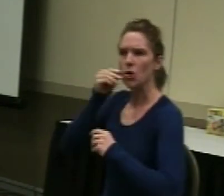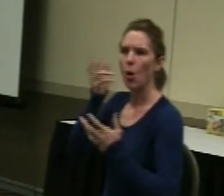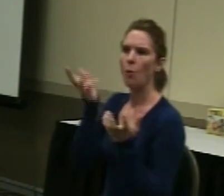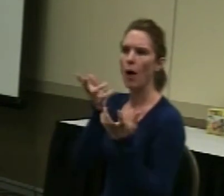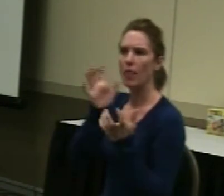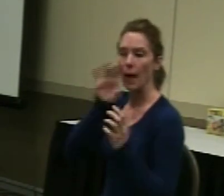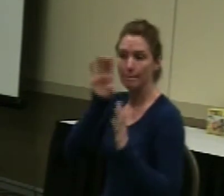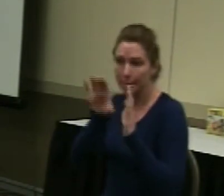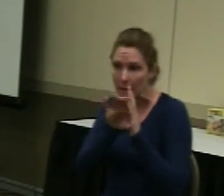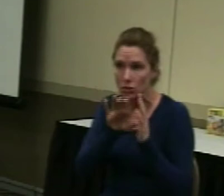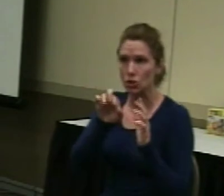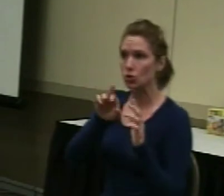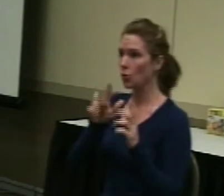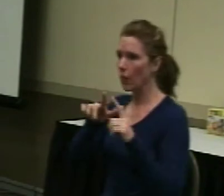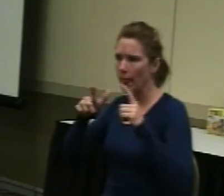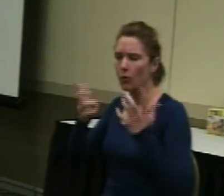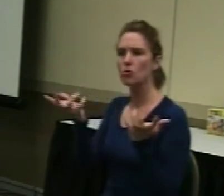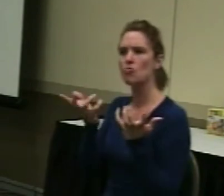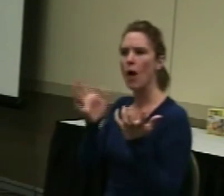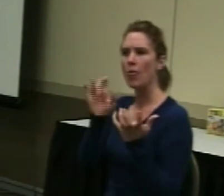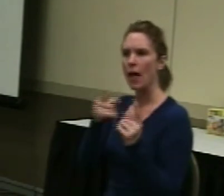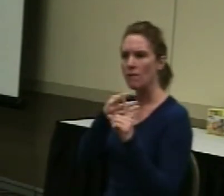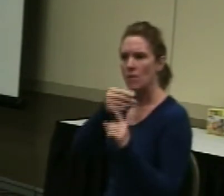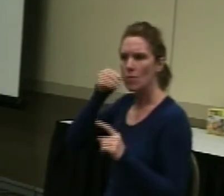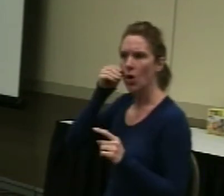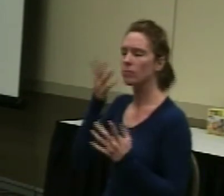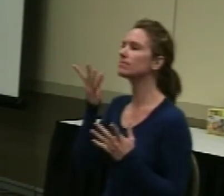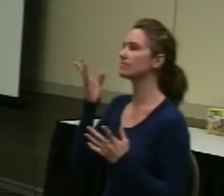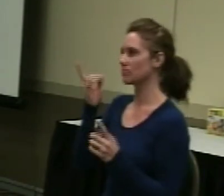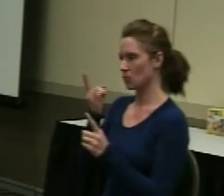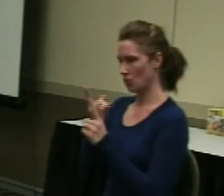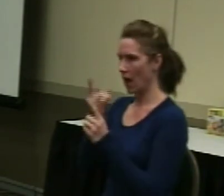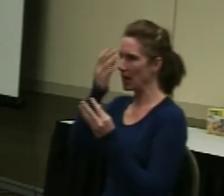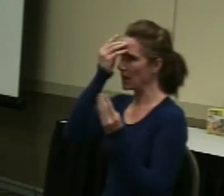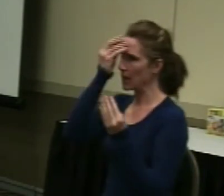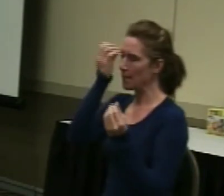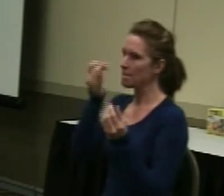pictures. Yes. So many things to consider, aren't there? And the